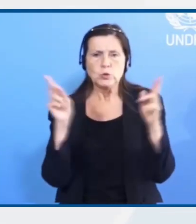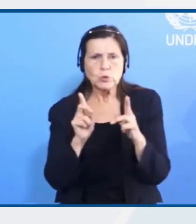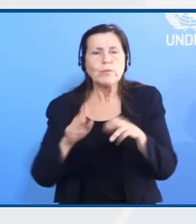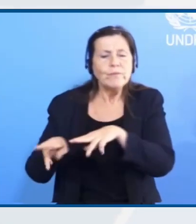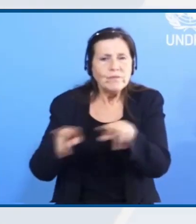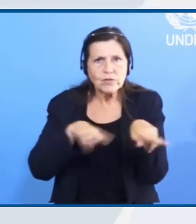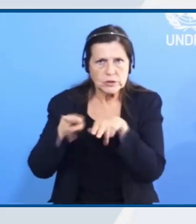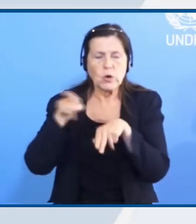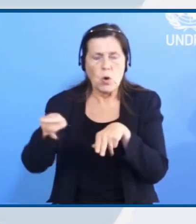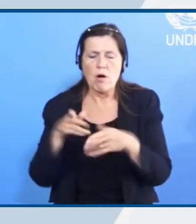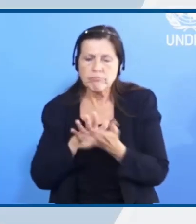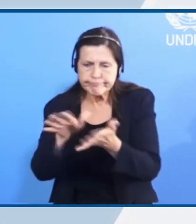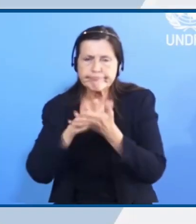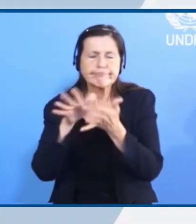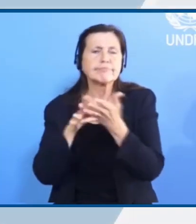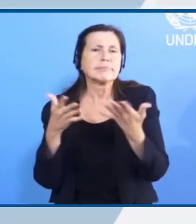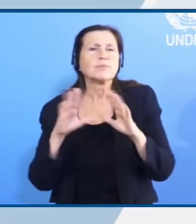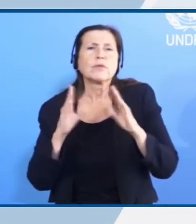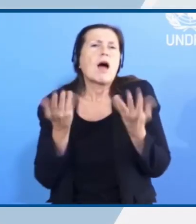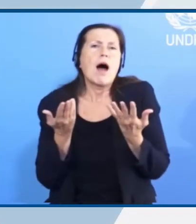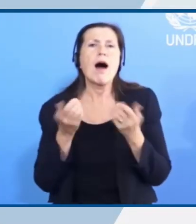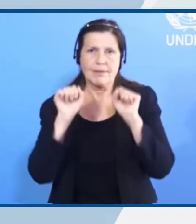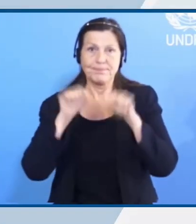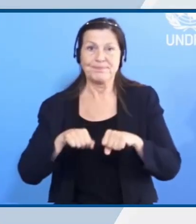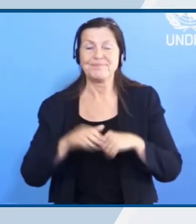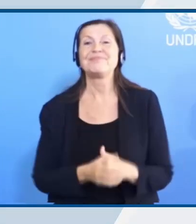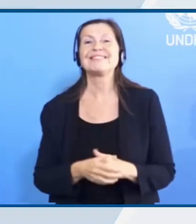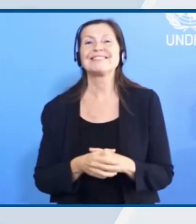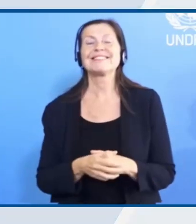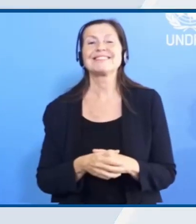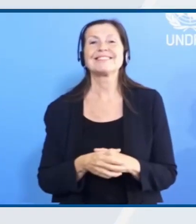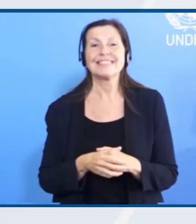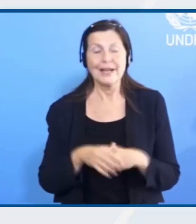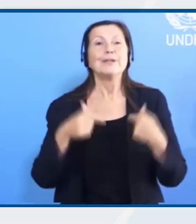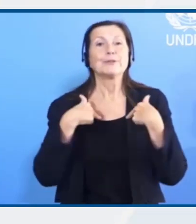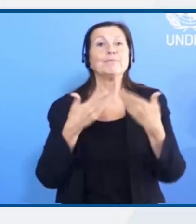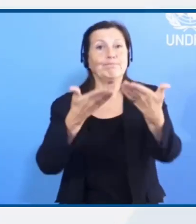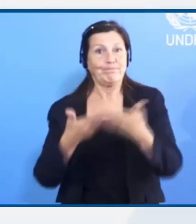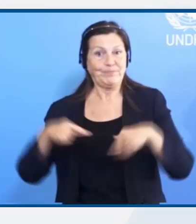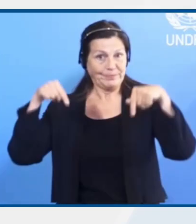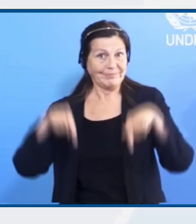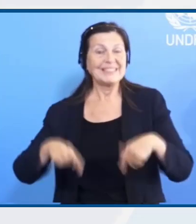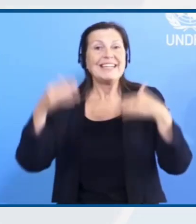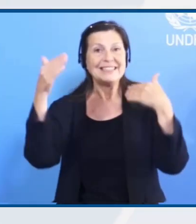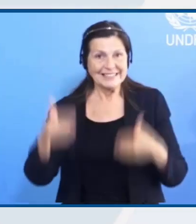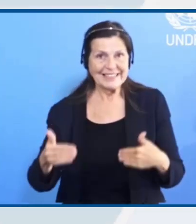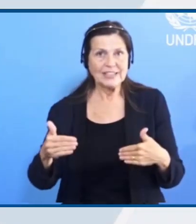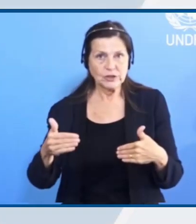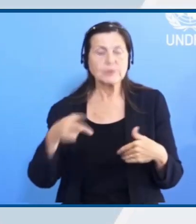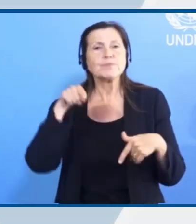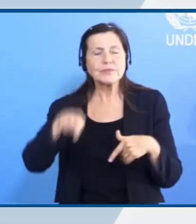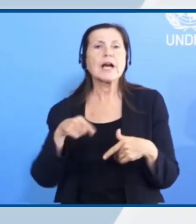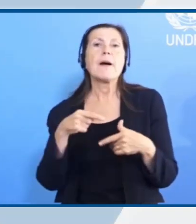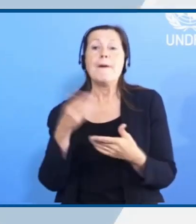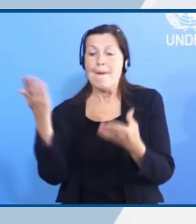to you how to do this if you have any issues. So let me welcome you, please, to this session, which is about financing local